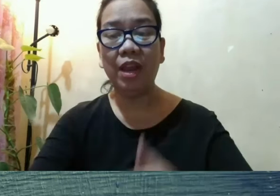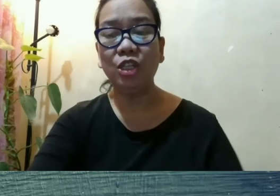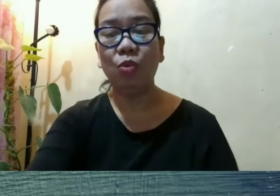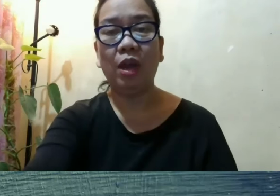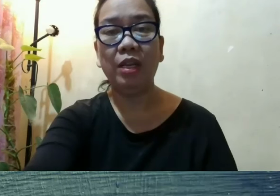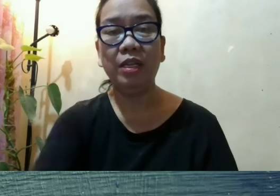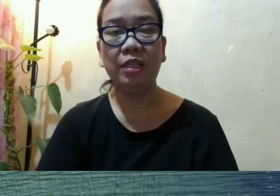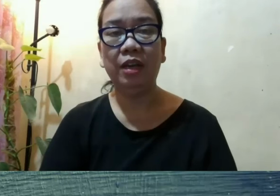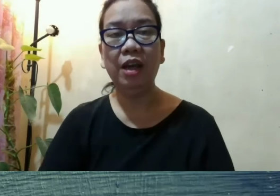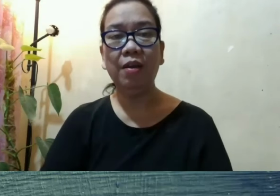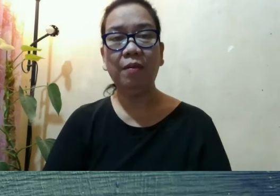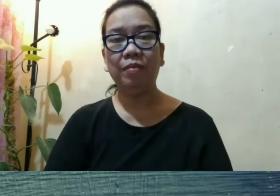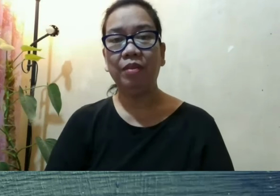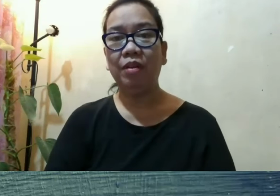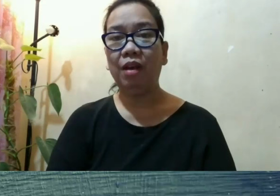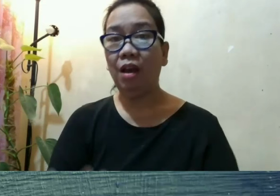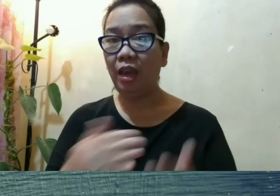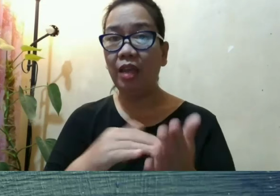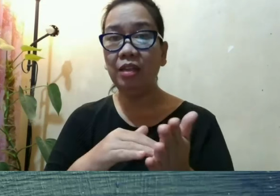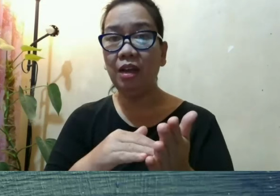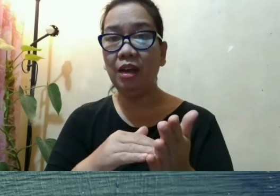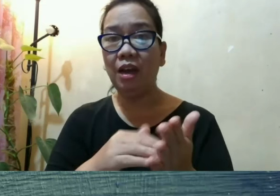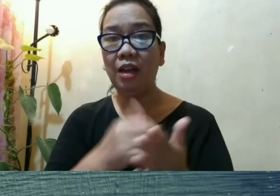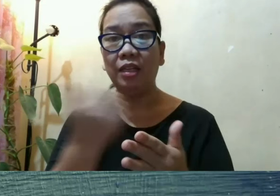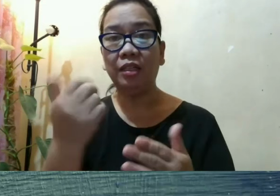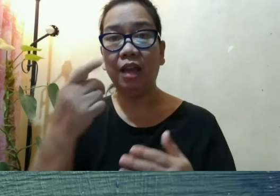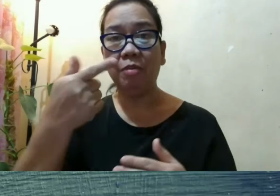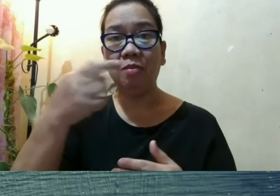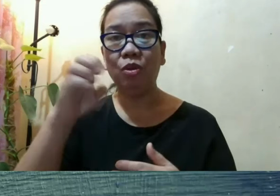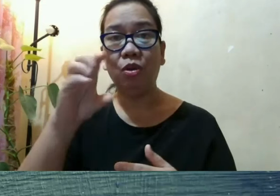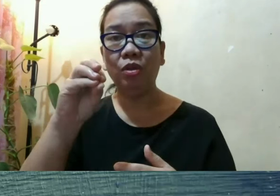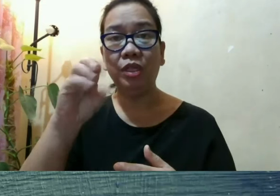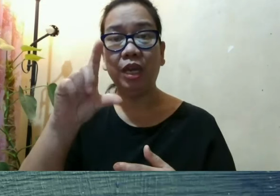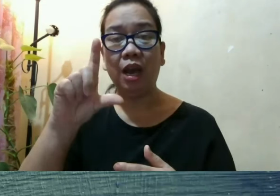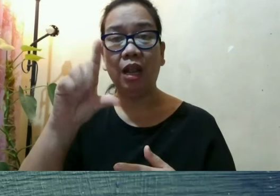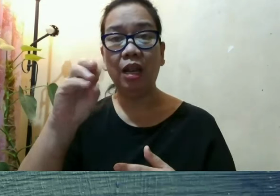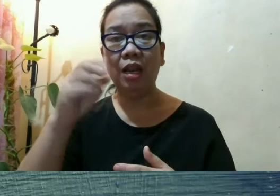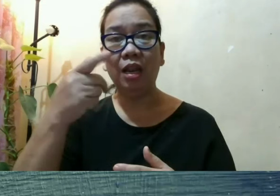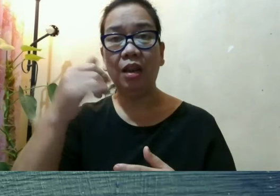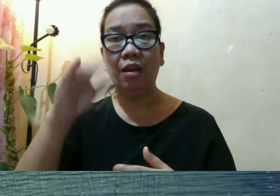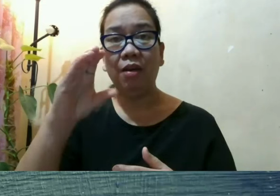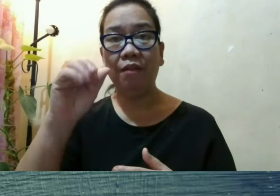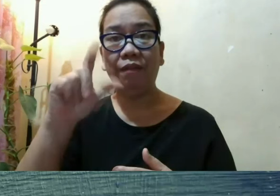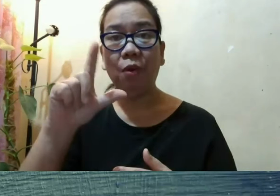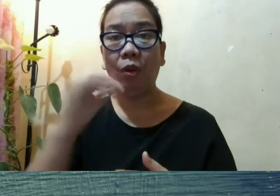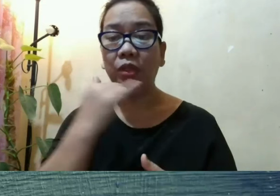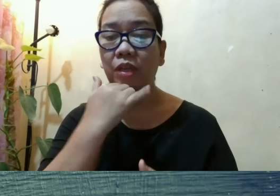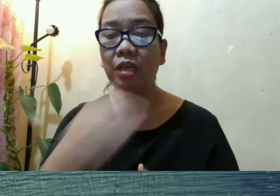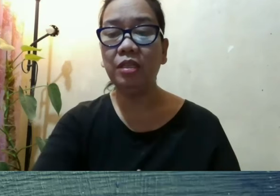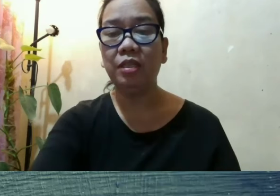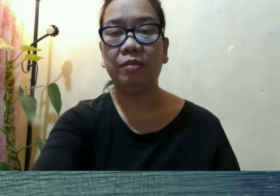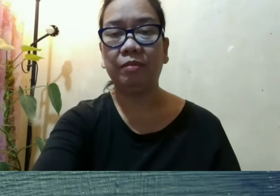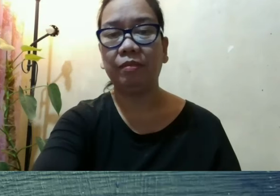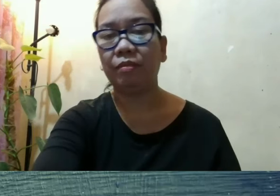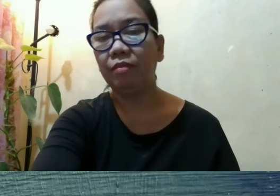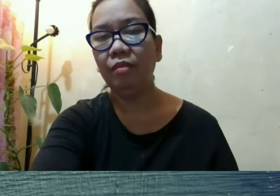the next one is again, another type of geological fault